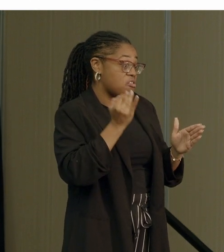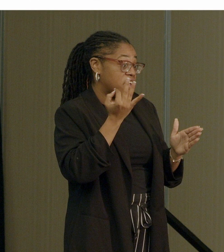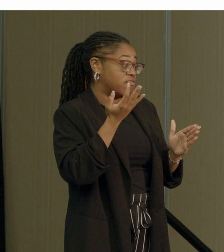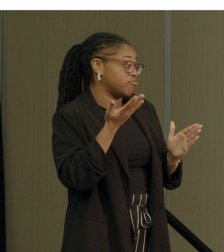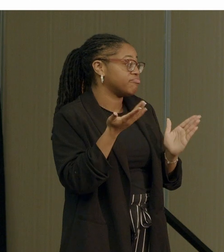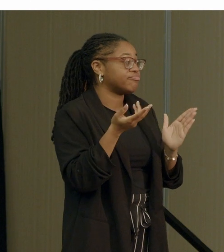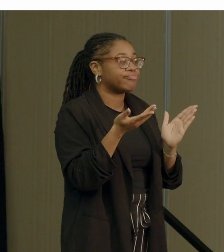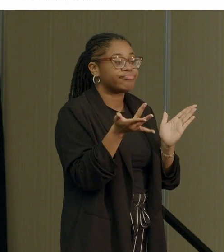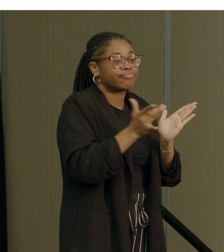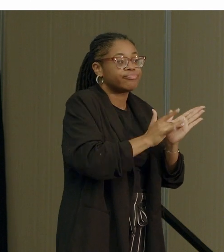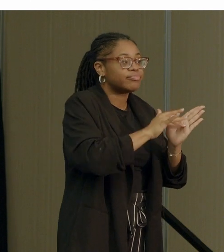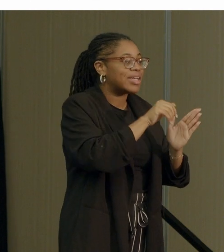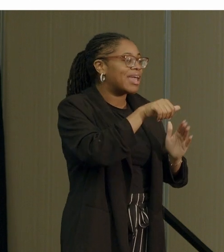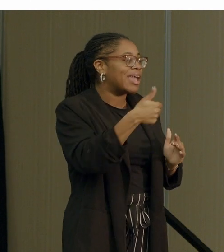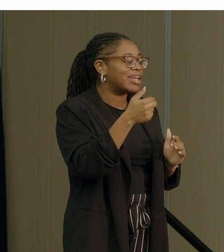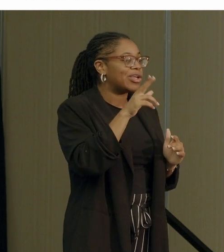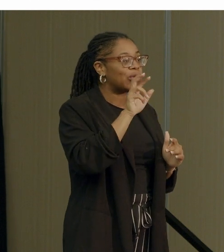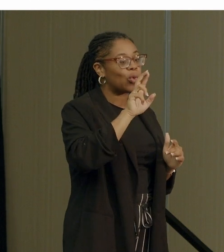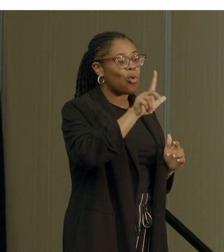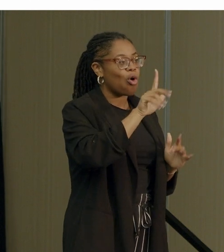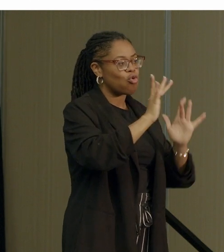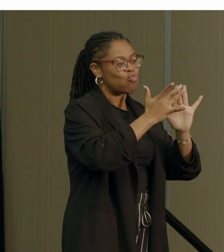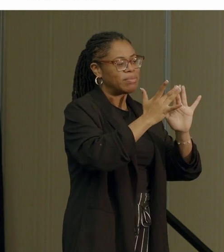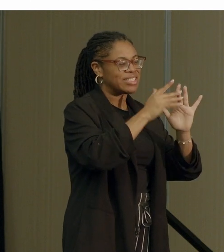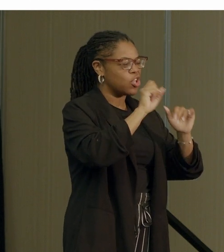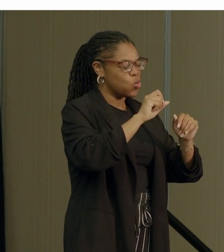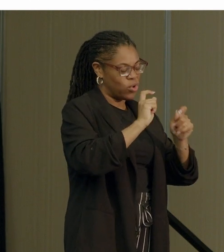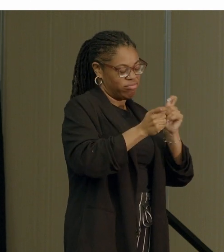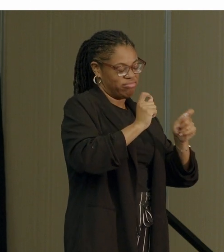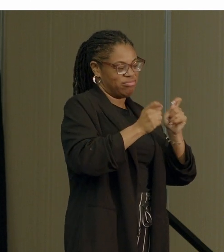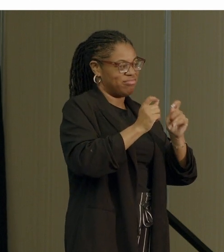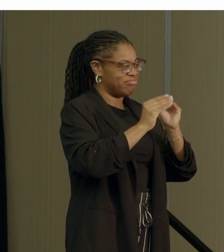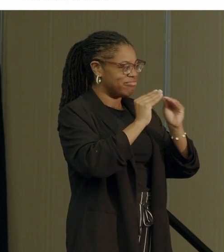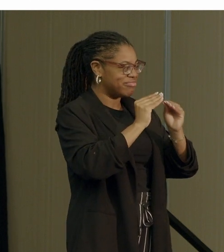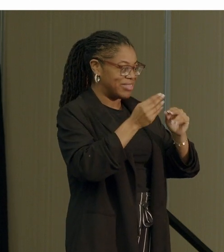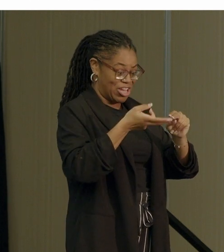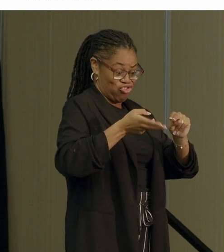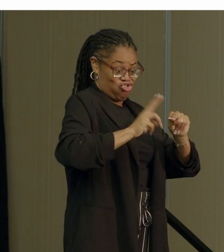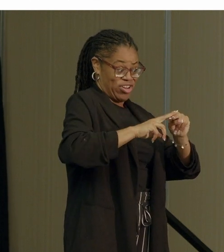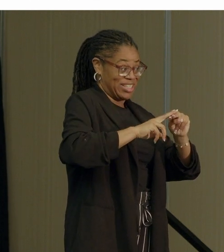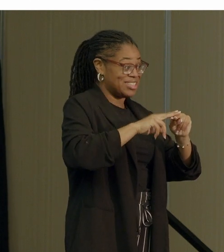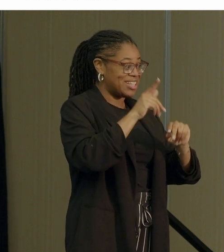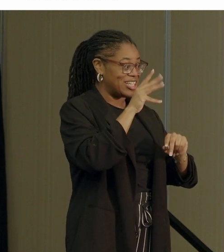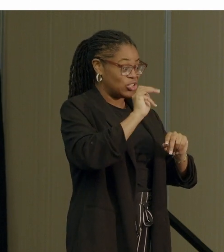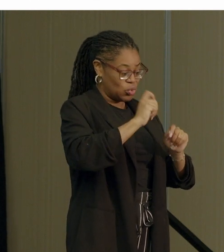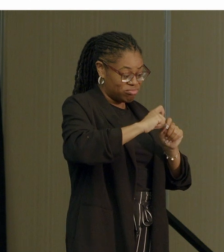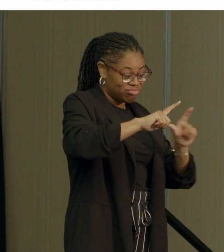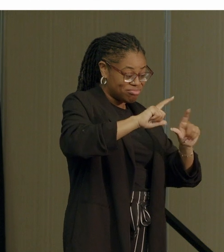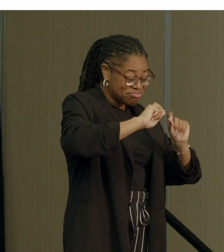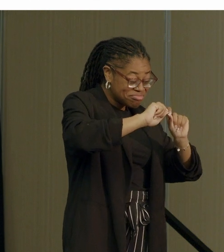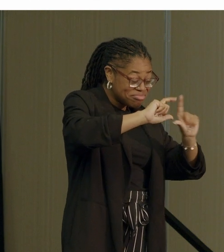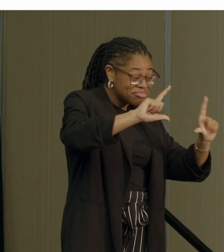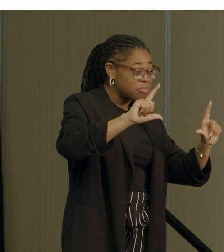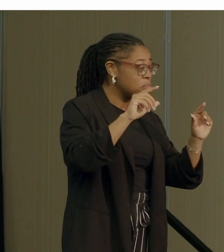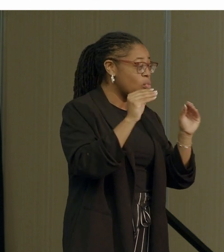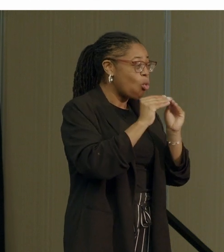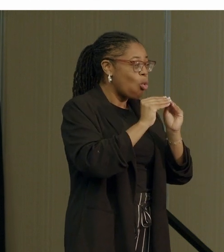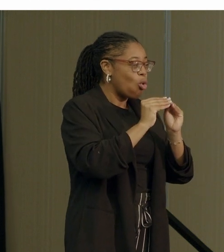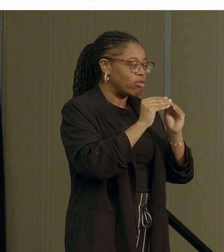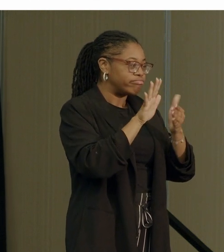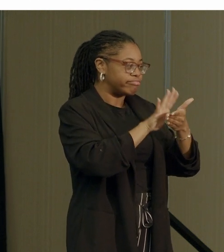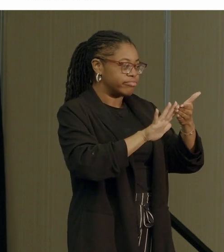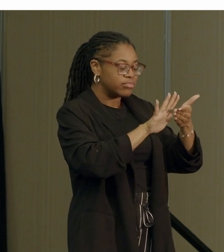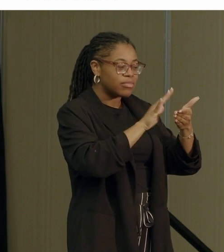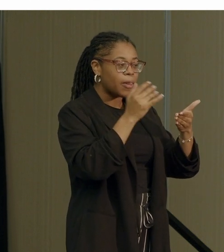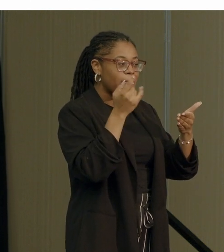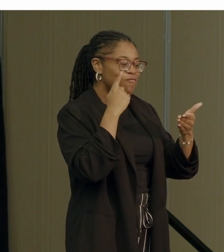on any specific URL, you can customize that URL, increase the zoom and magnify the layout of